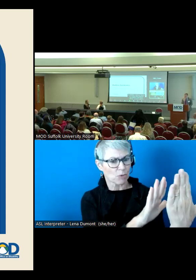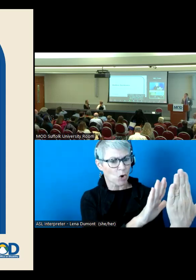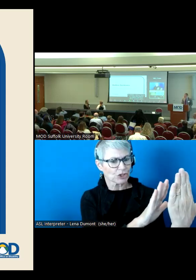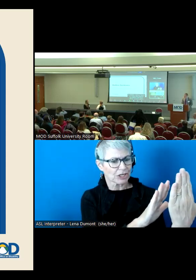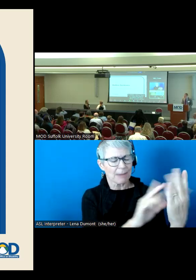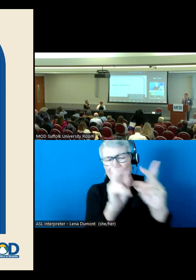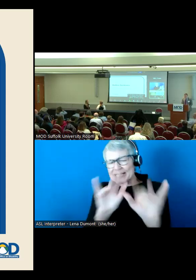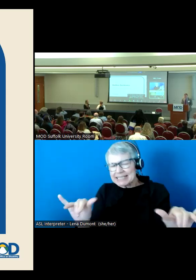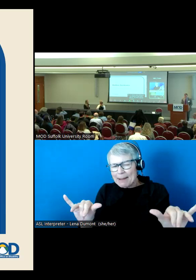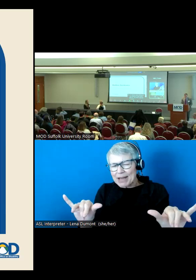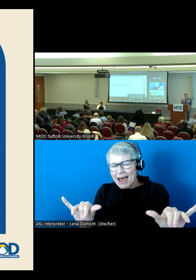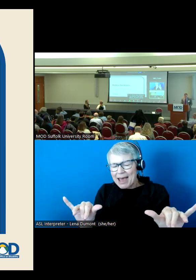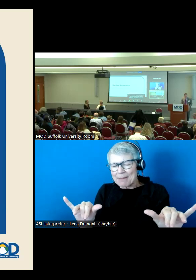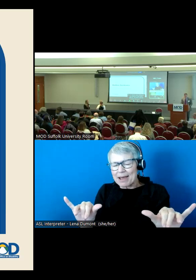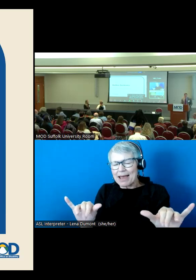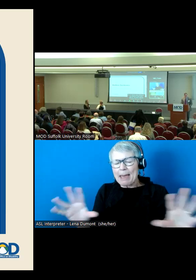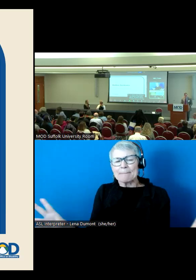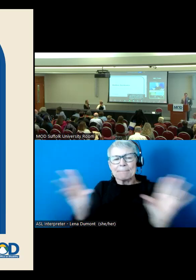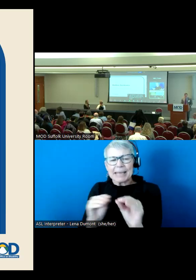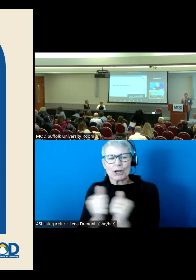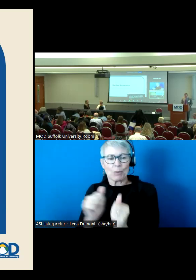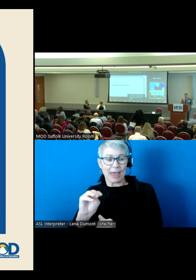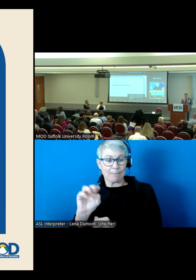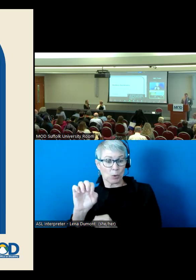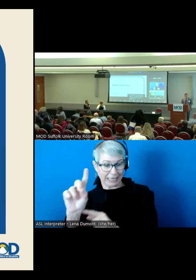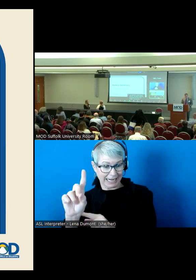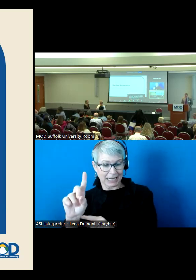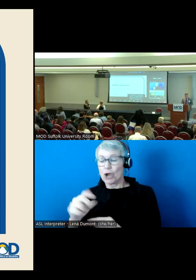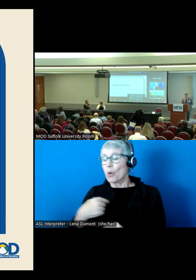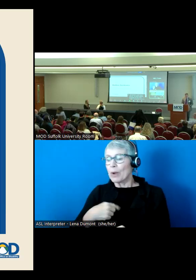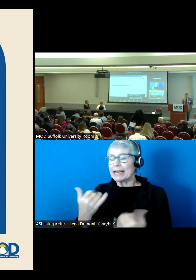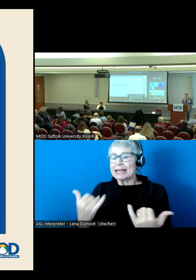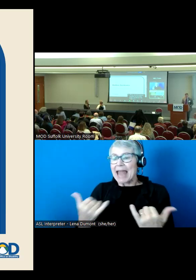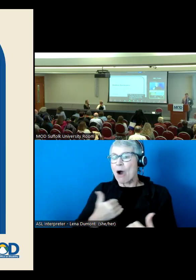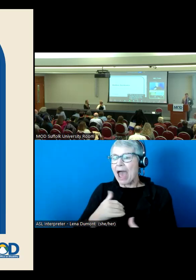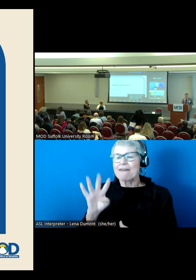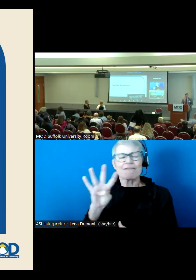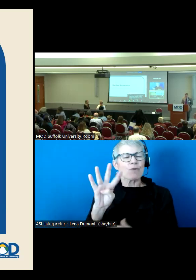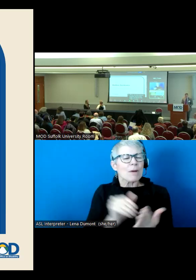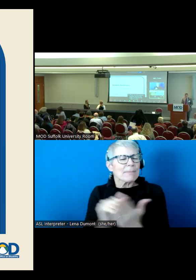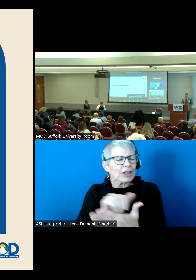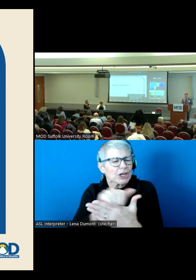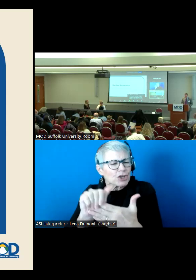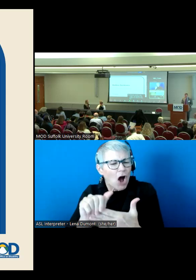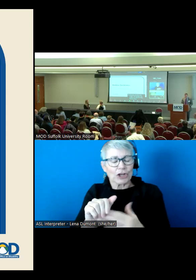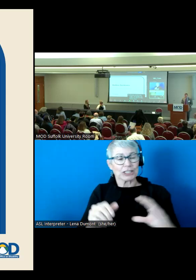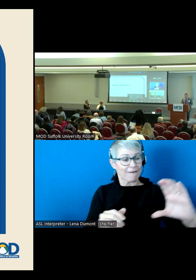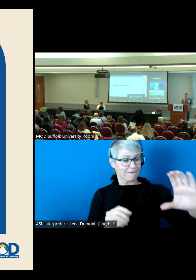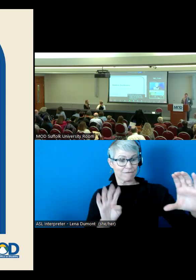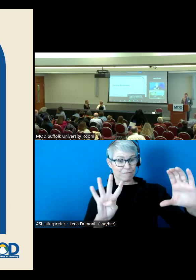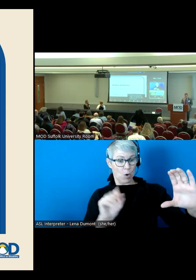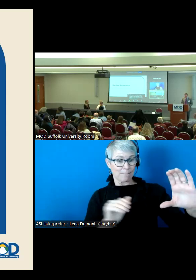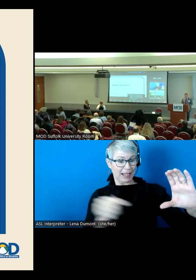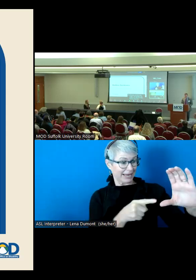to real change. One example of this change is the nearly $4 million that Mass Office of Disability awards to cities and towns this year through